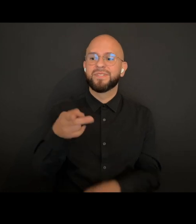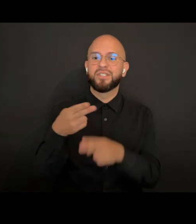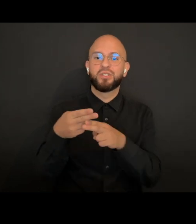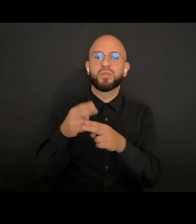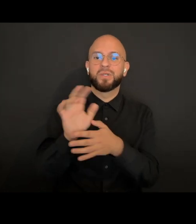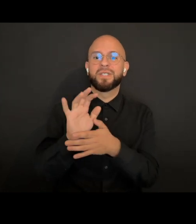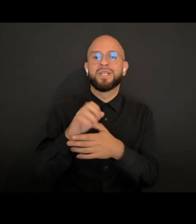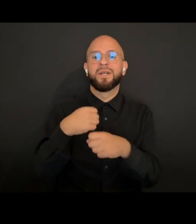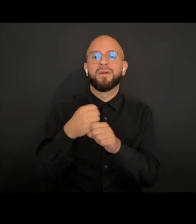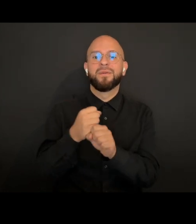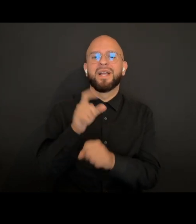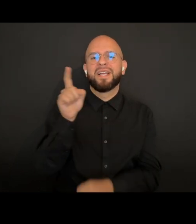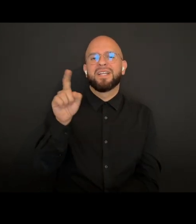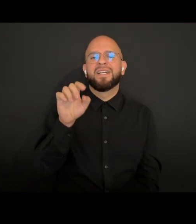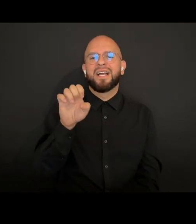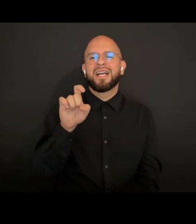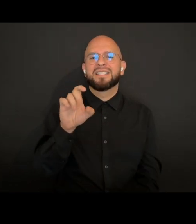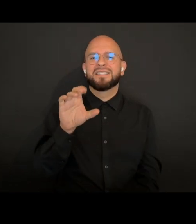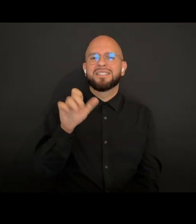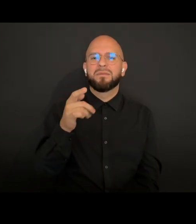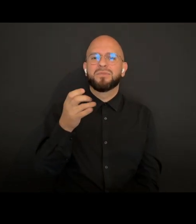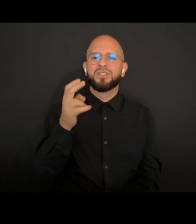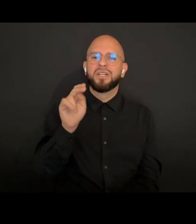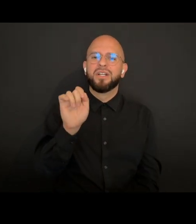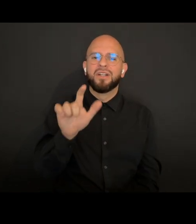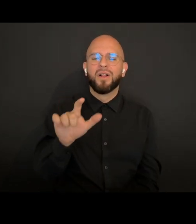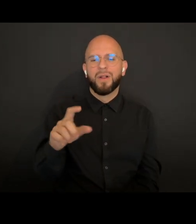This short was made at Exceptional Minds.